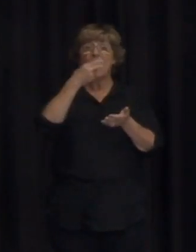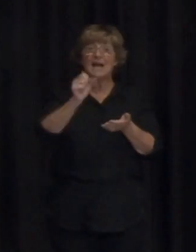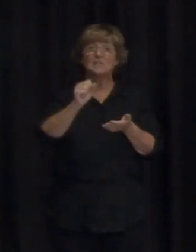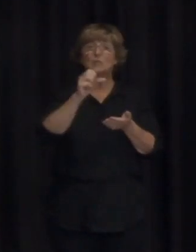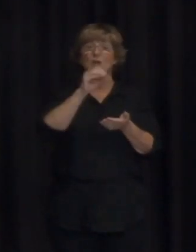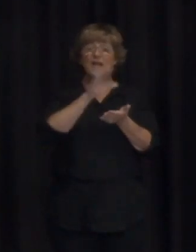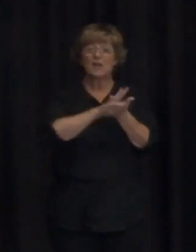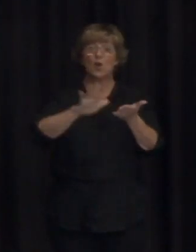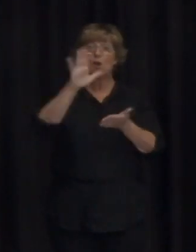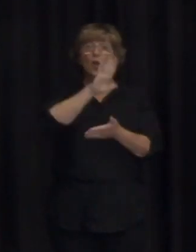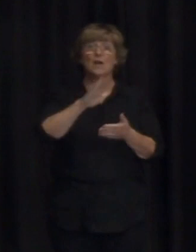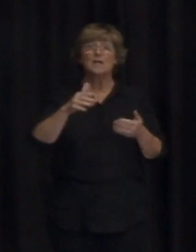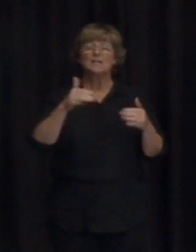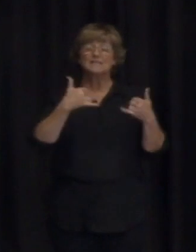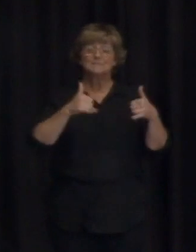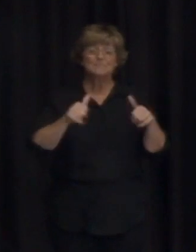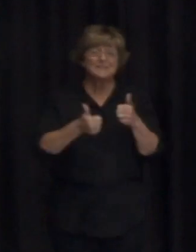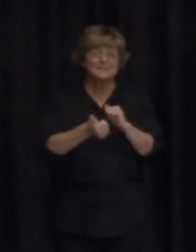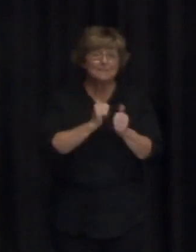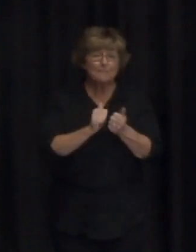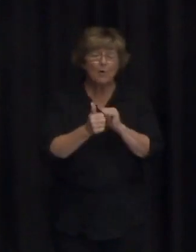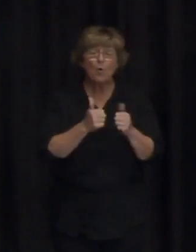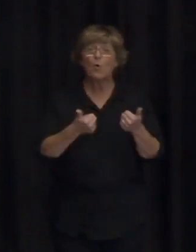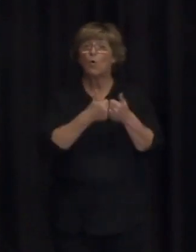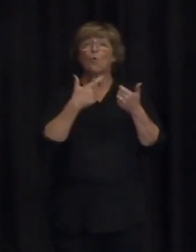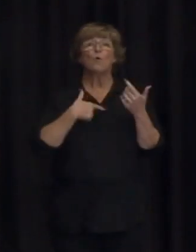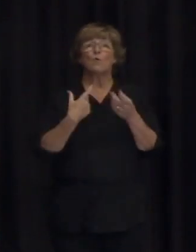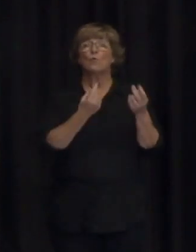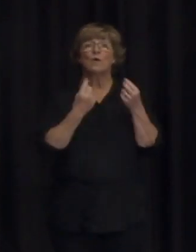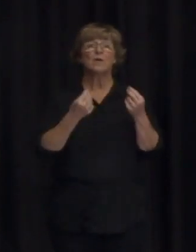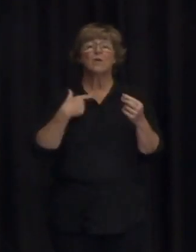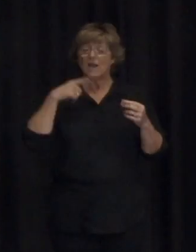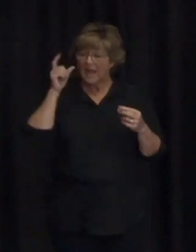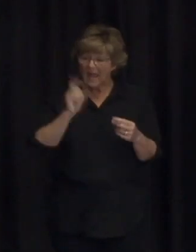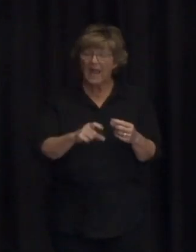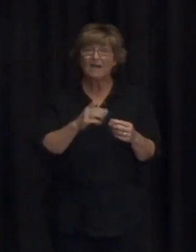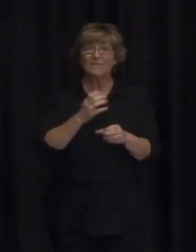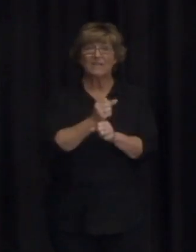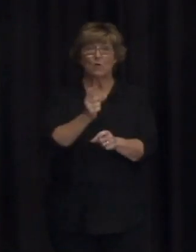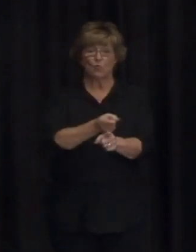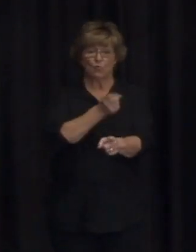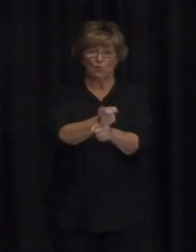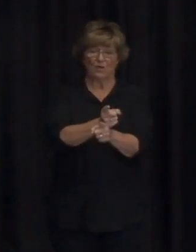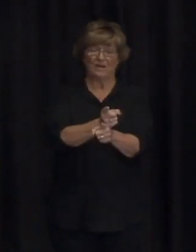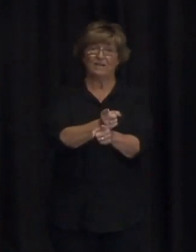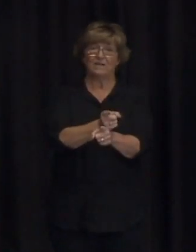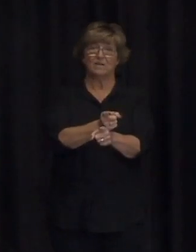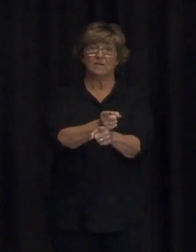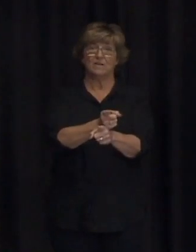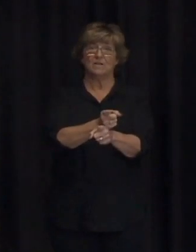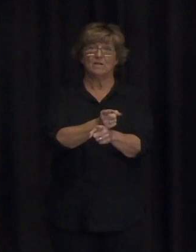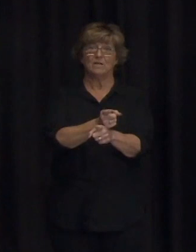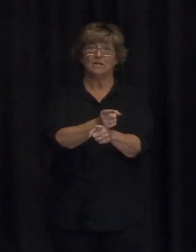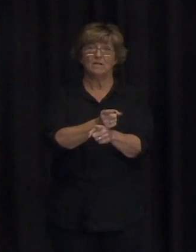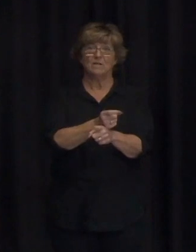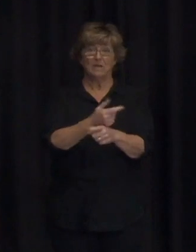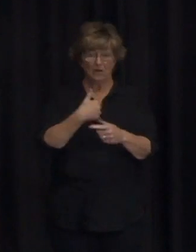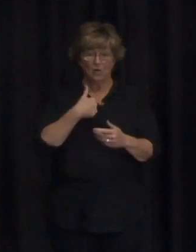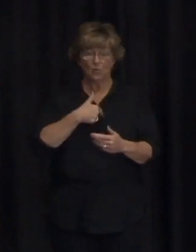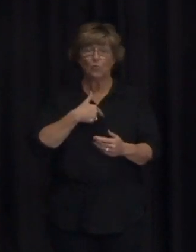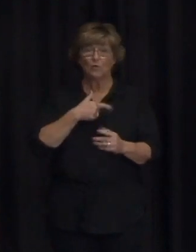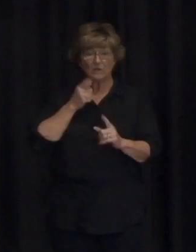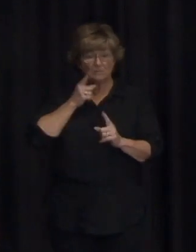college. Sports, important component of what we're doing. We have to get it right. And we are rowing in the same